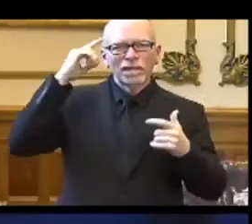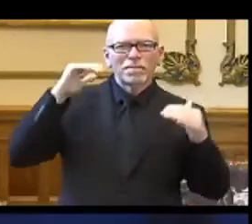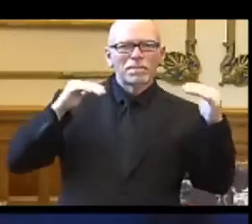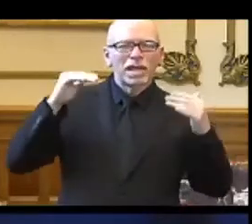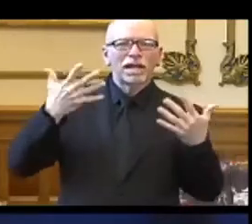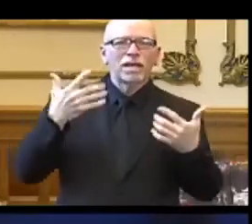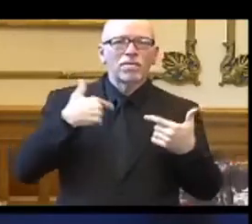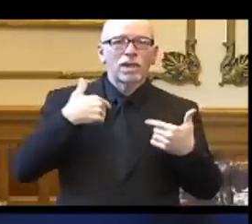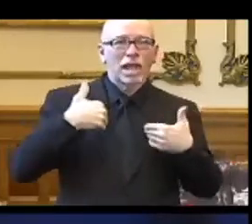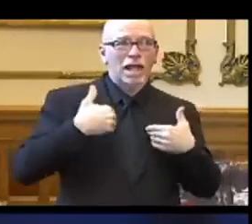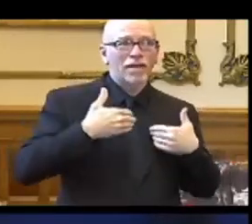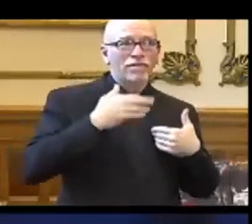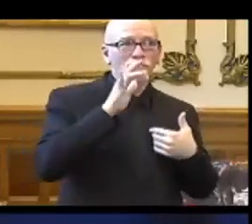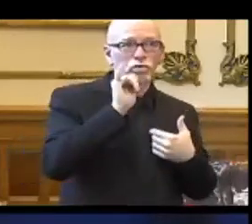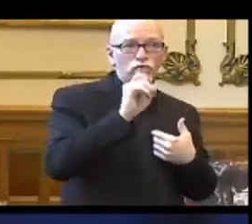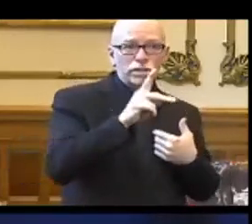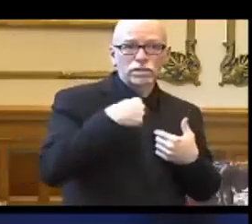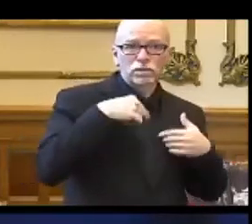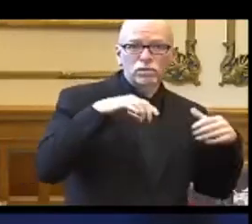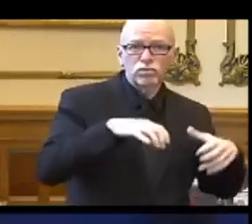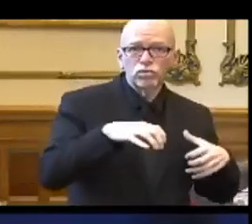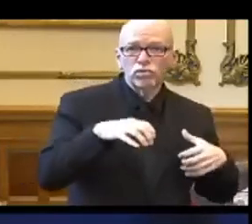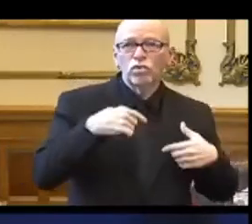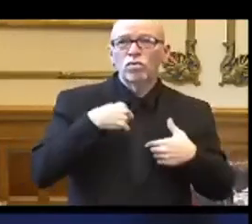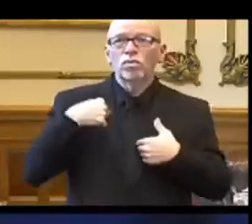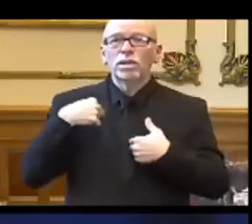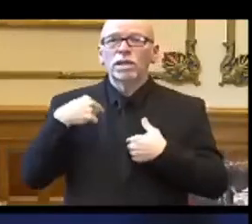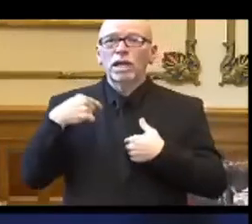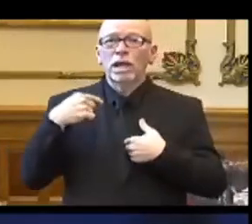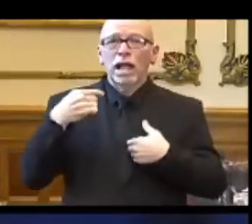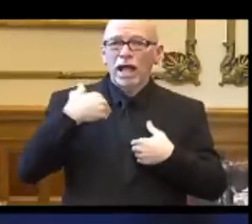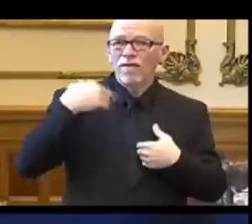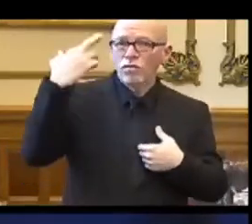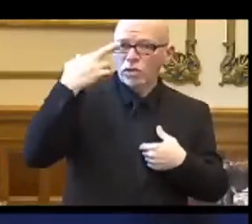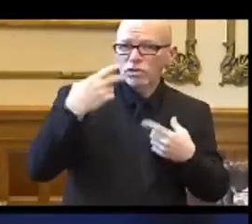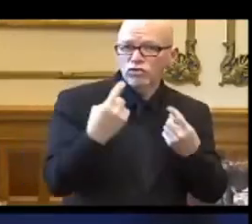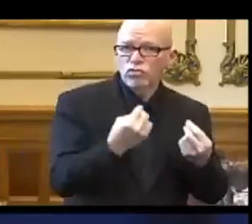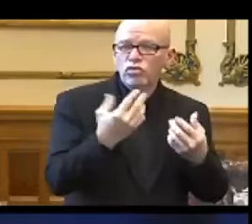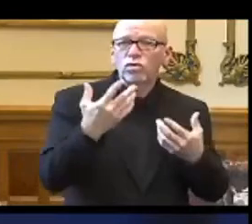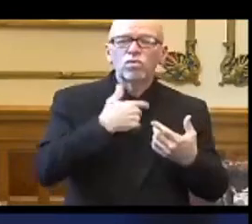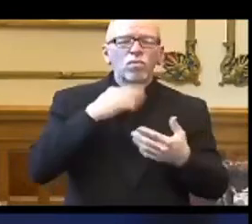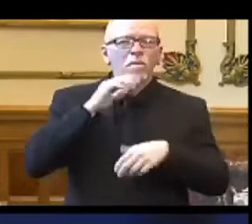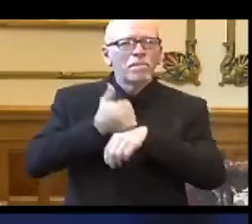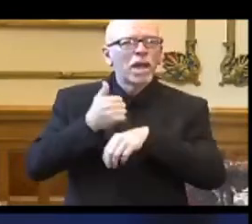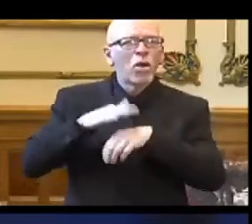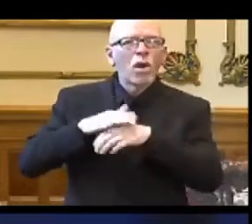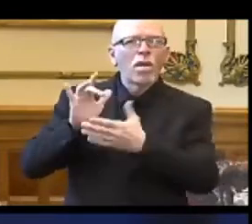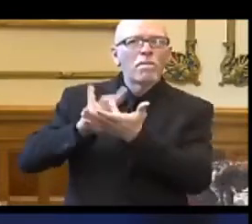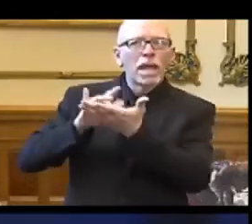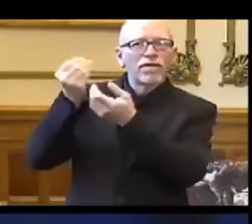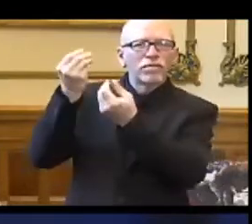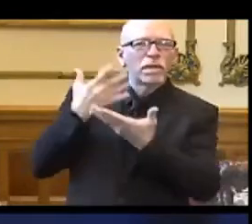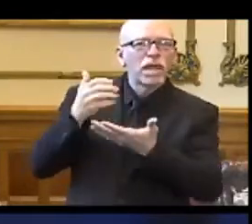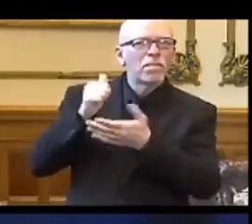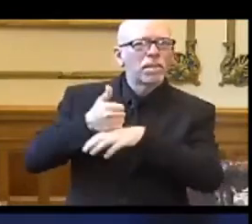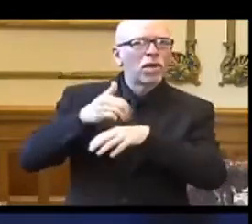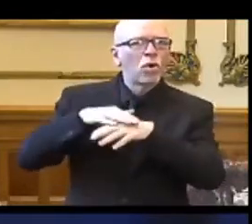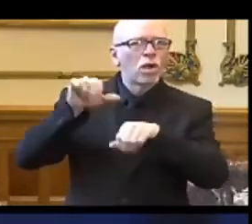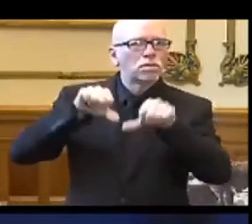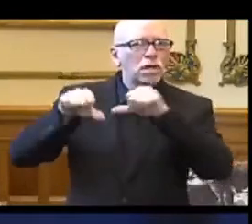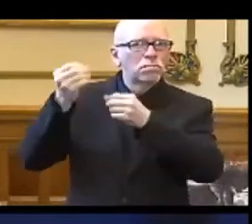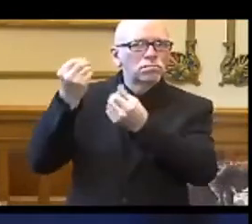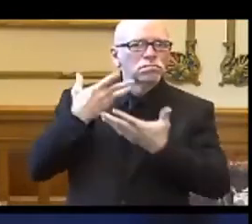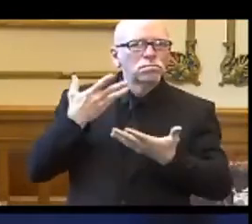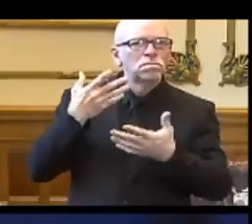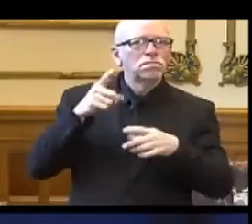the risk and the reward of every single decision that we make based on the science, based on the medical counsel, what we're seeing